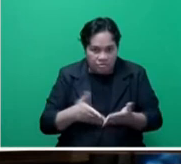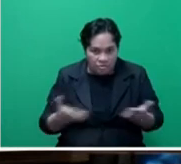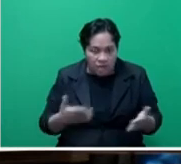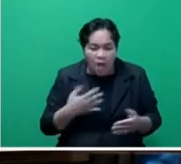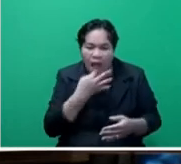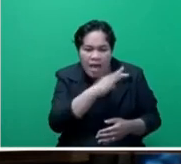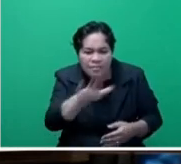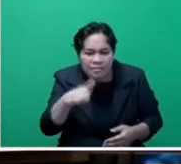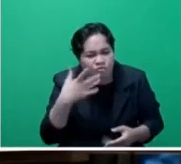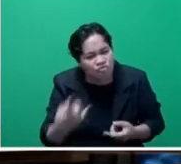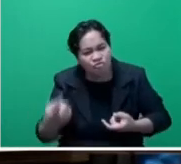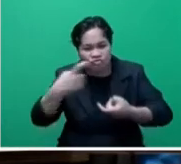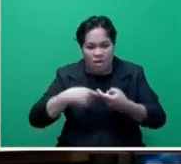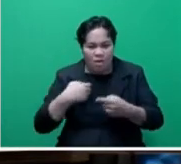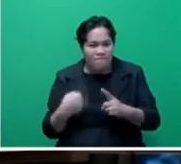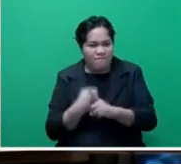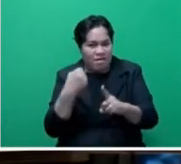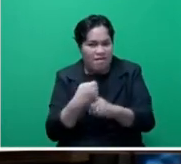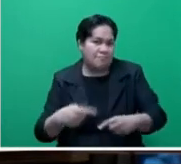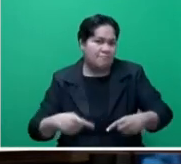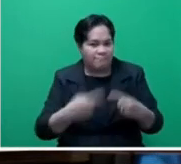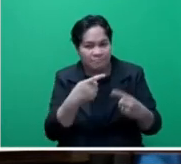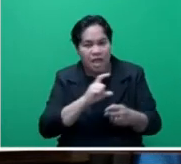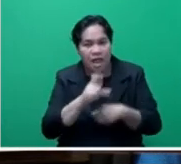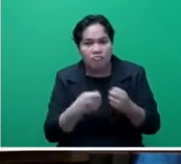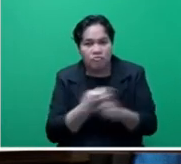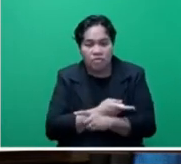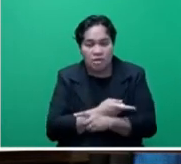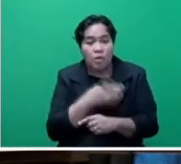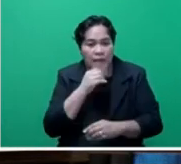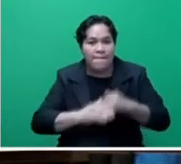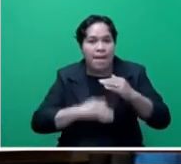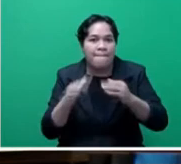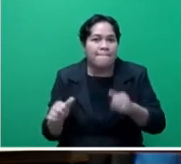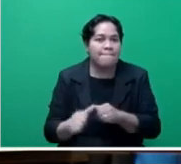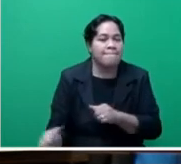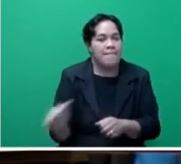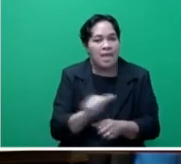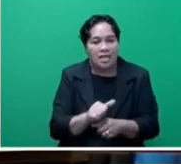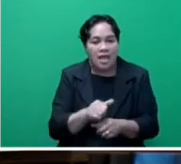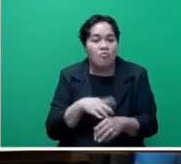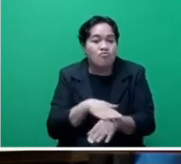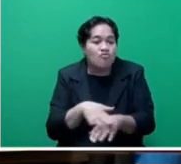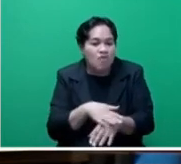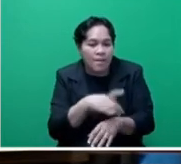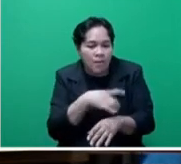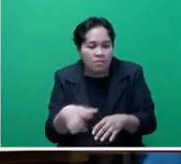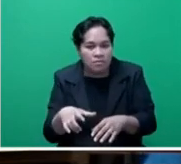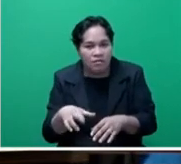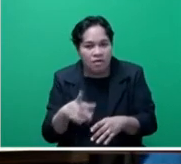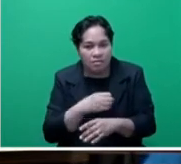our fight against climate change and lend us a hand to build back better and build back bluer, like our predecessor